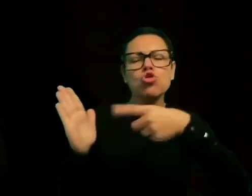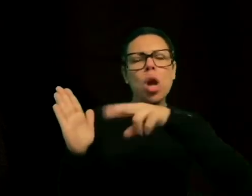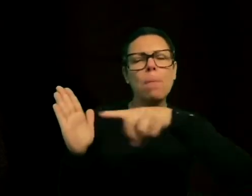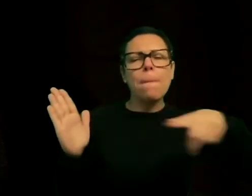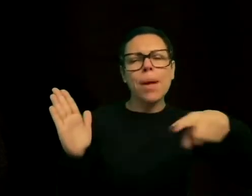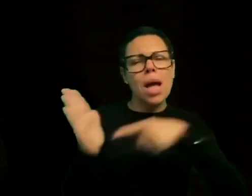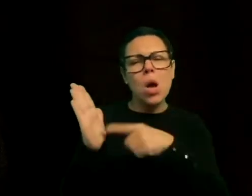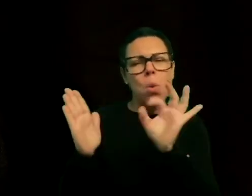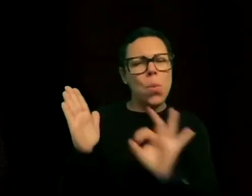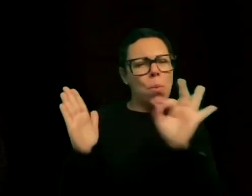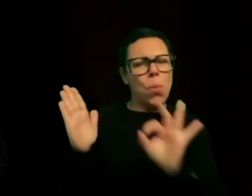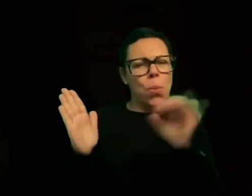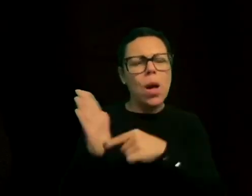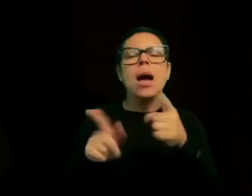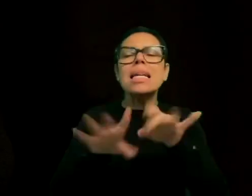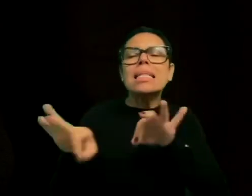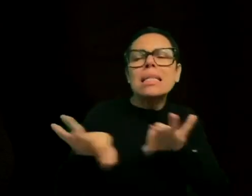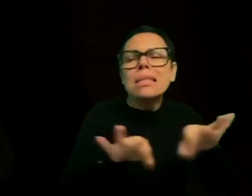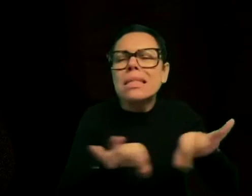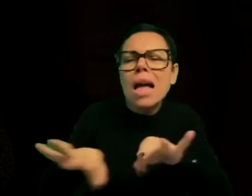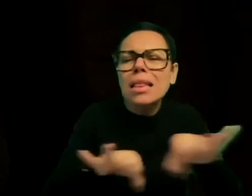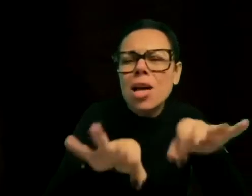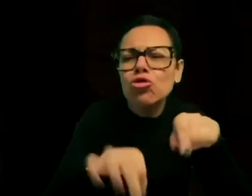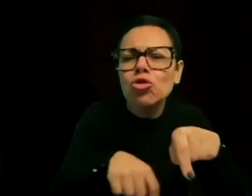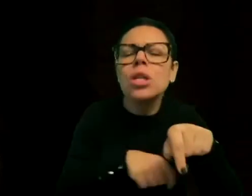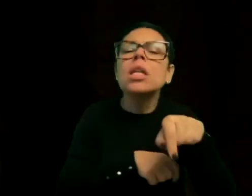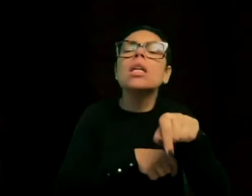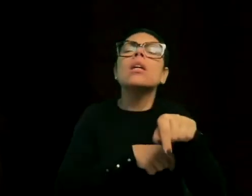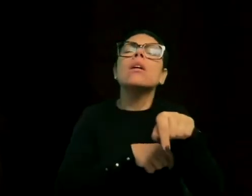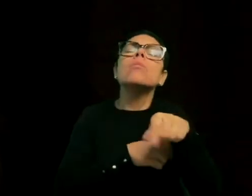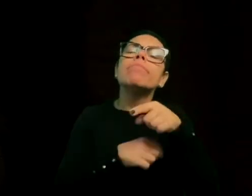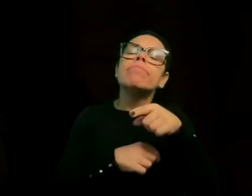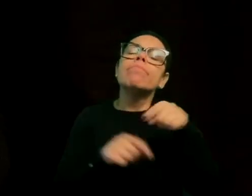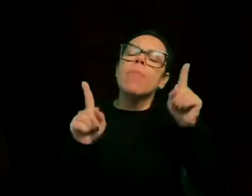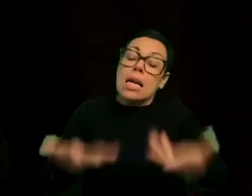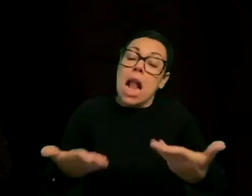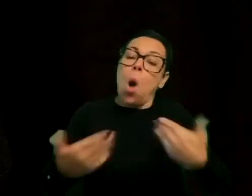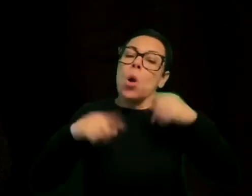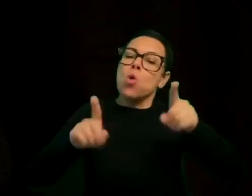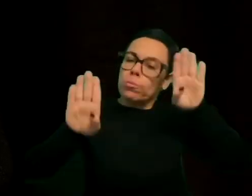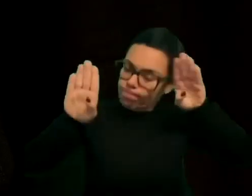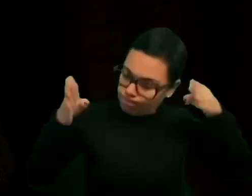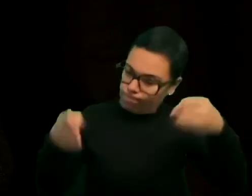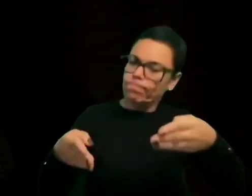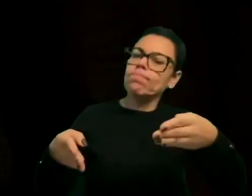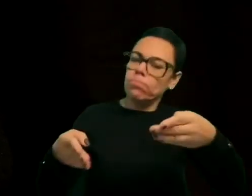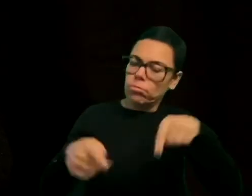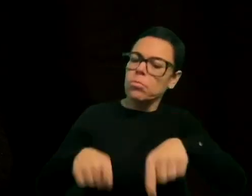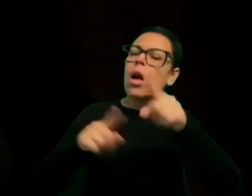much still at the level of spreading awareness that this is a great opportunity. And that's what we're